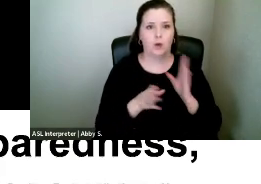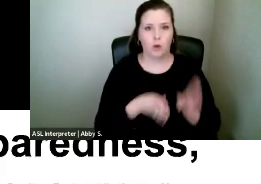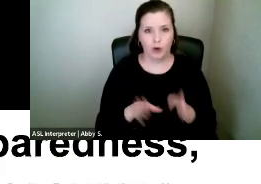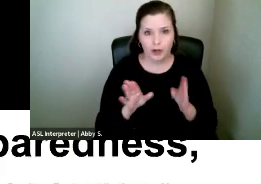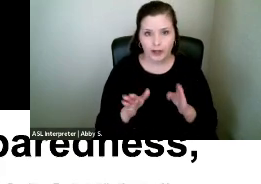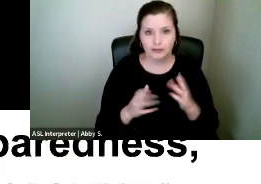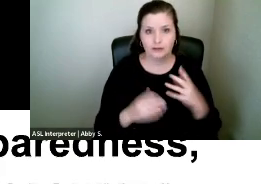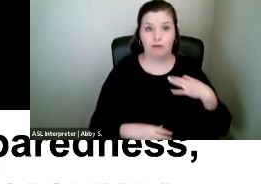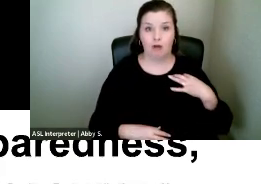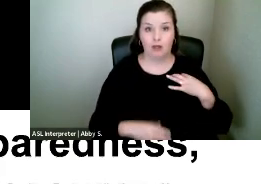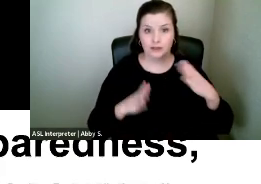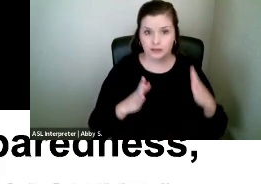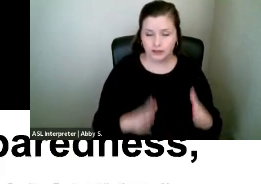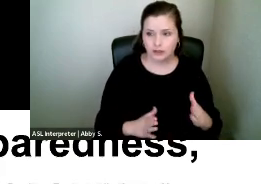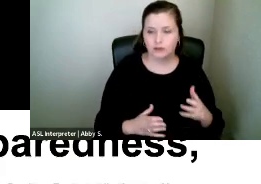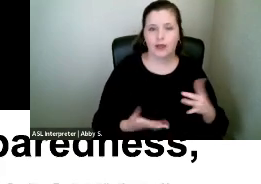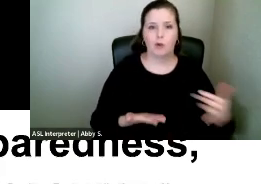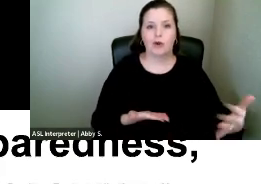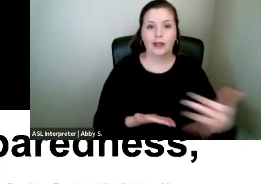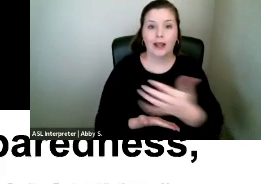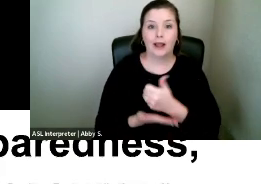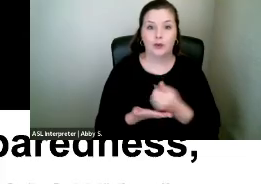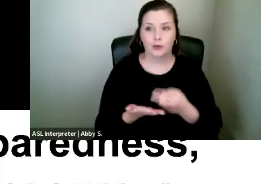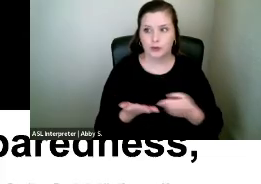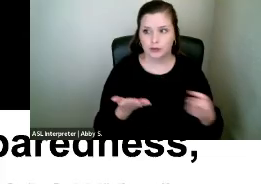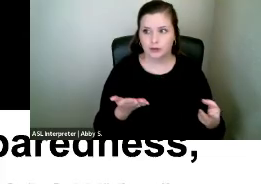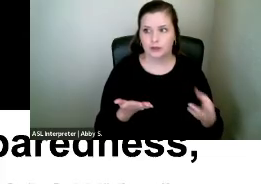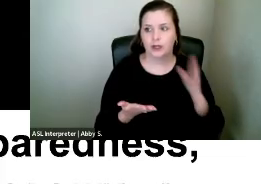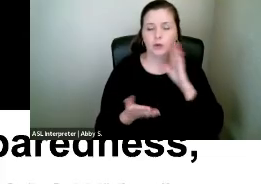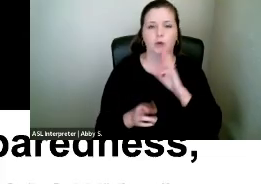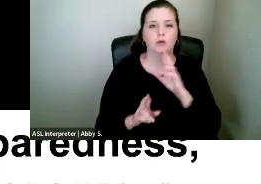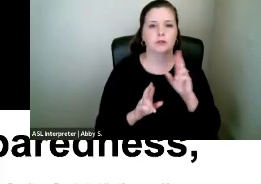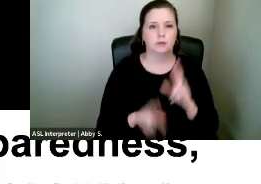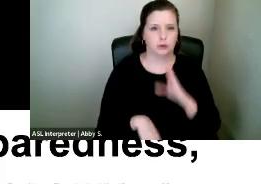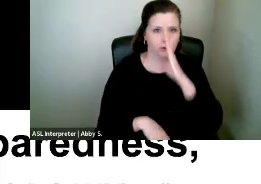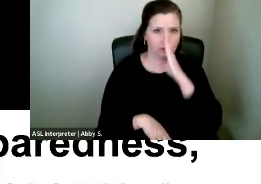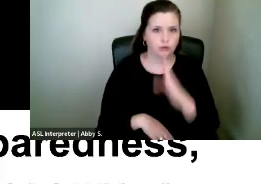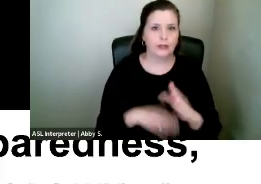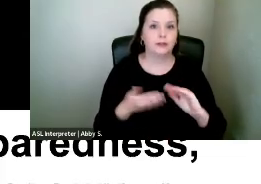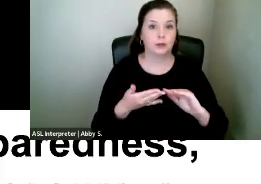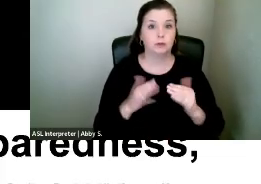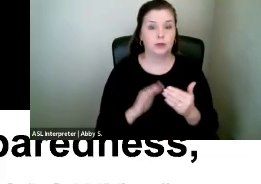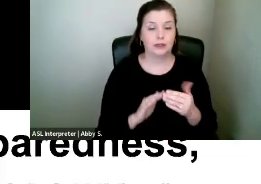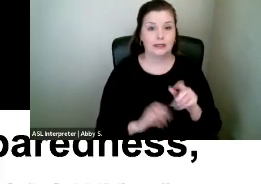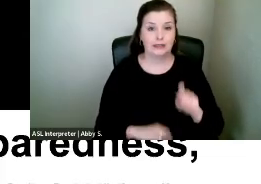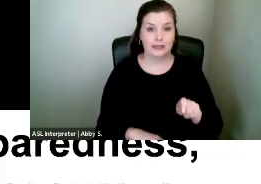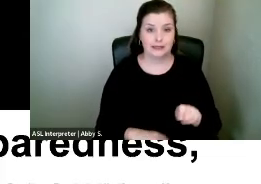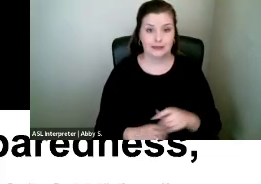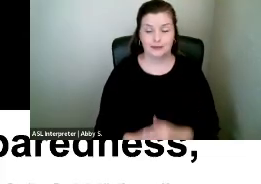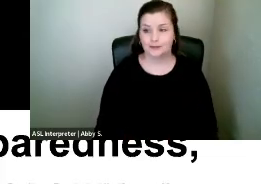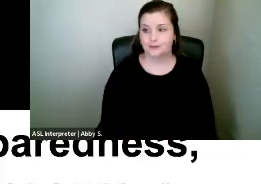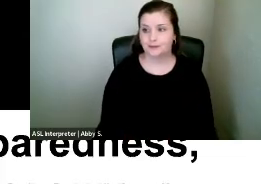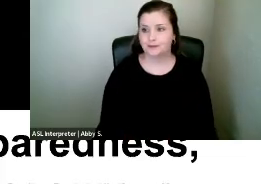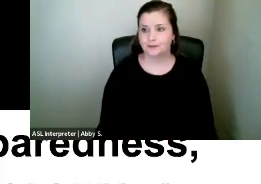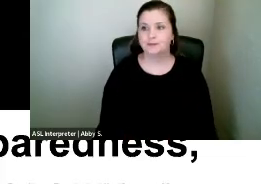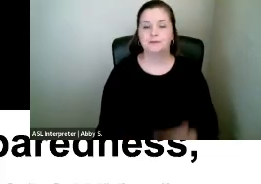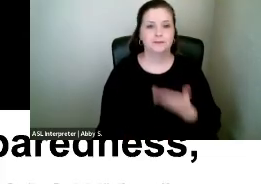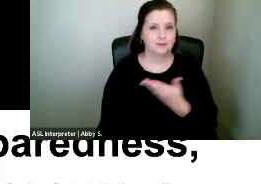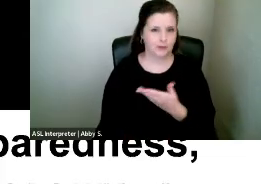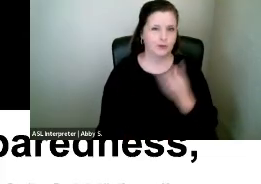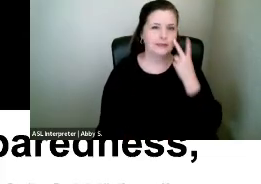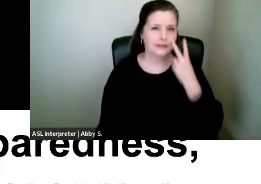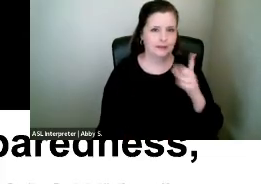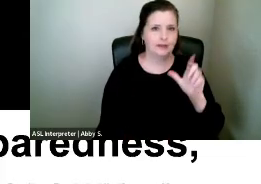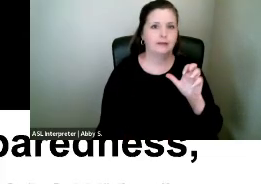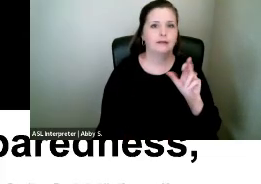gather resources, and they respond to direct community needs. And their link is available